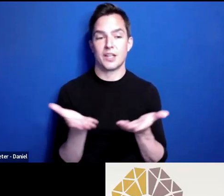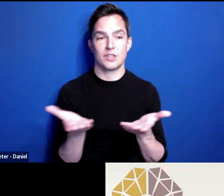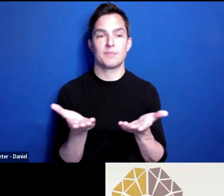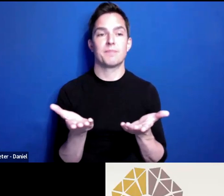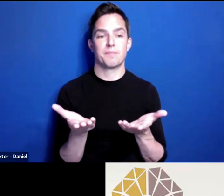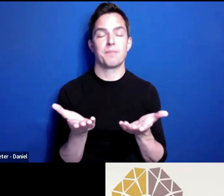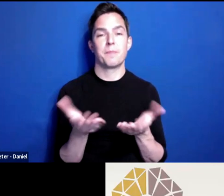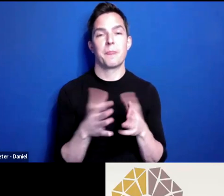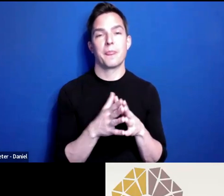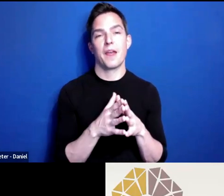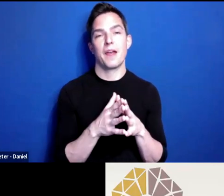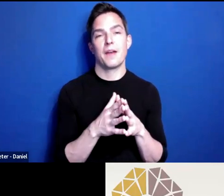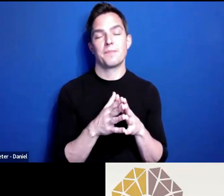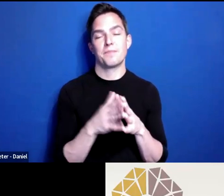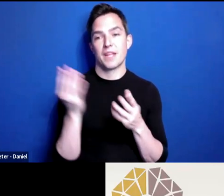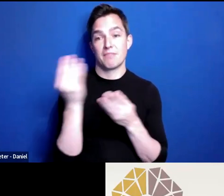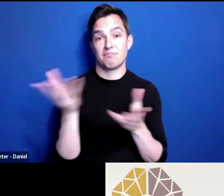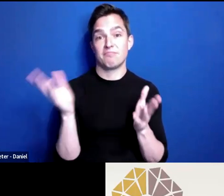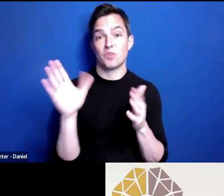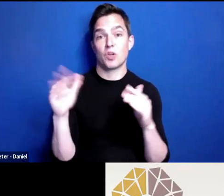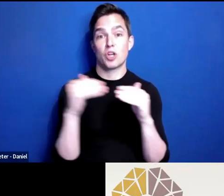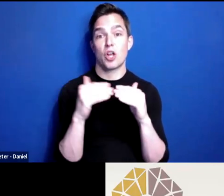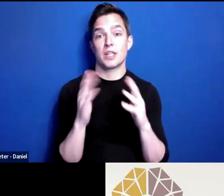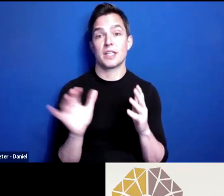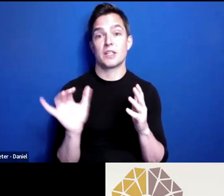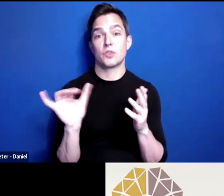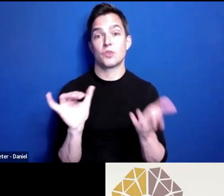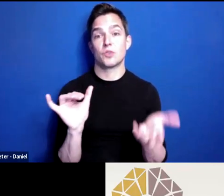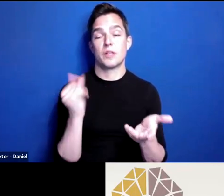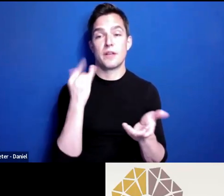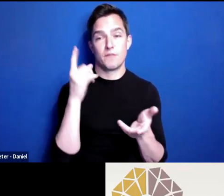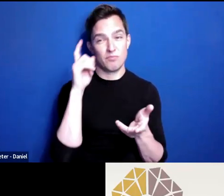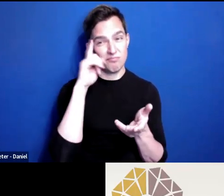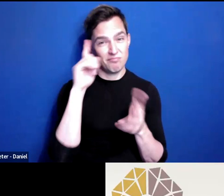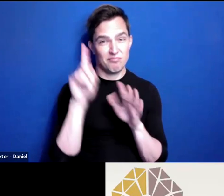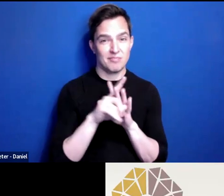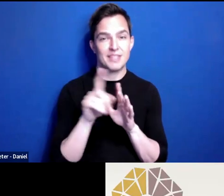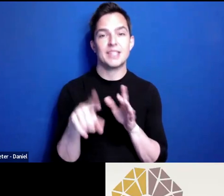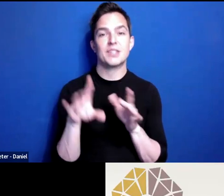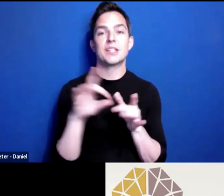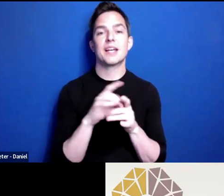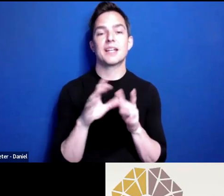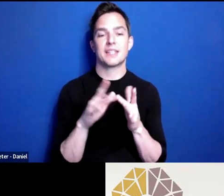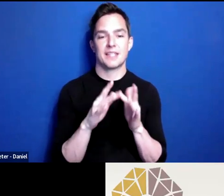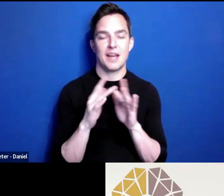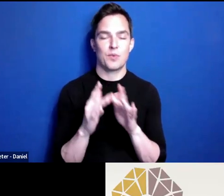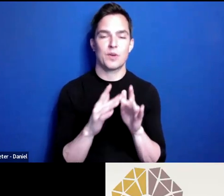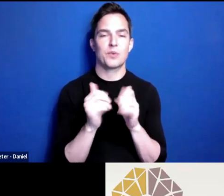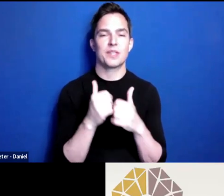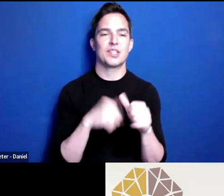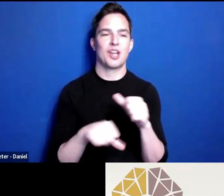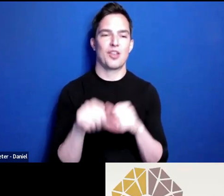and let your colleagues know who's here. So if you need to connect and do some networking with each